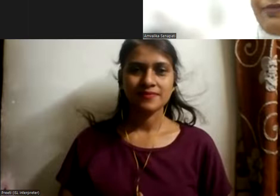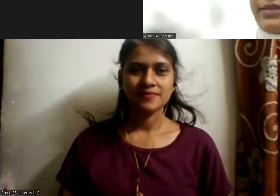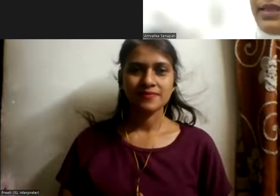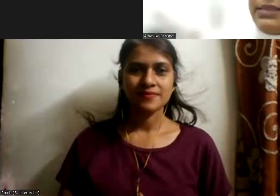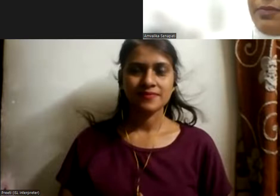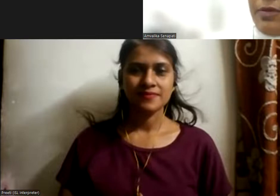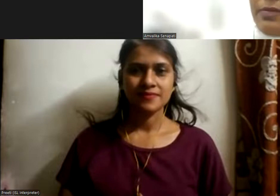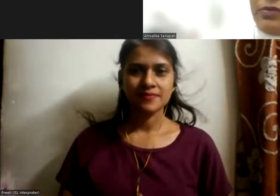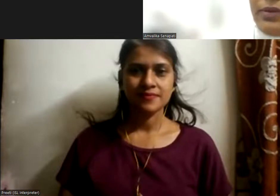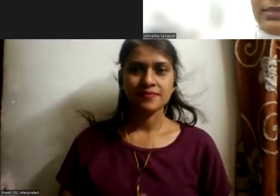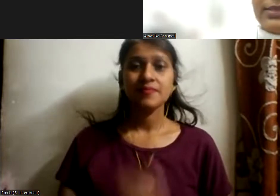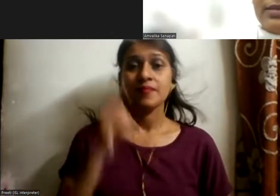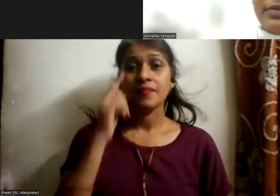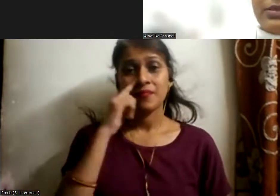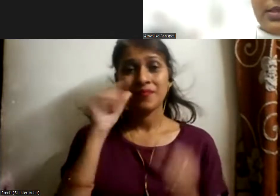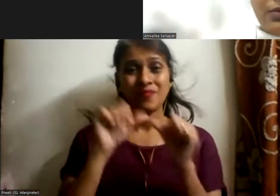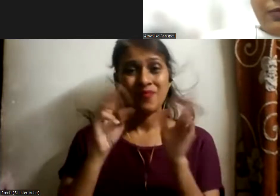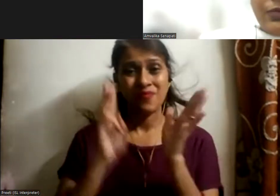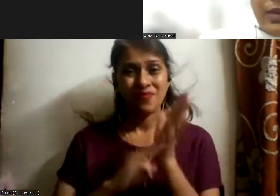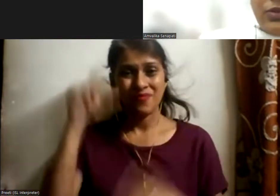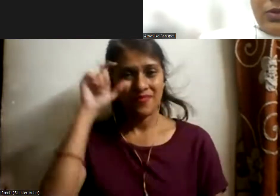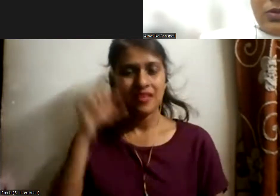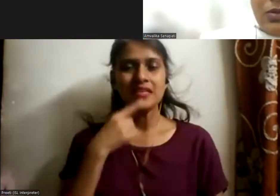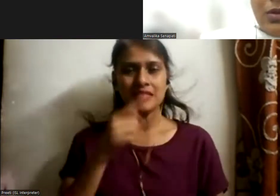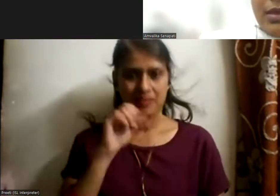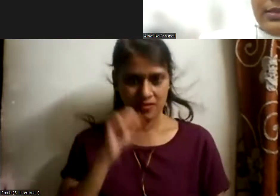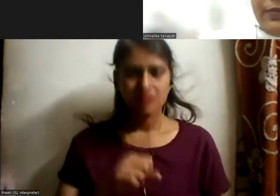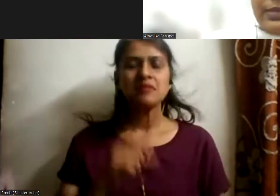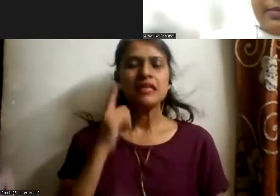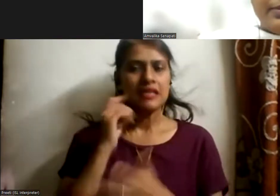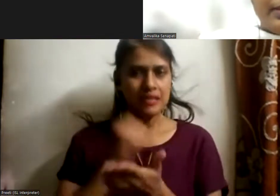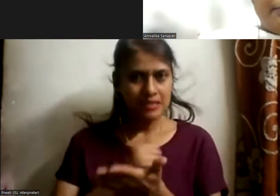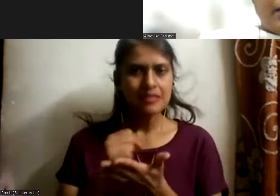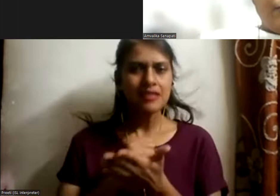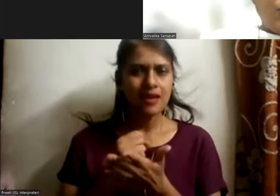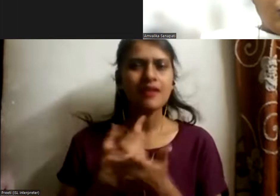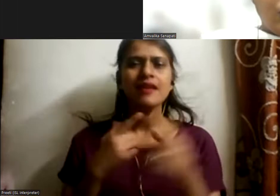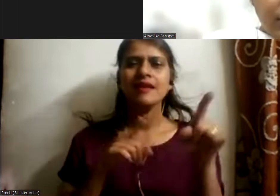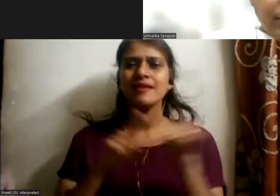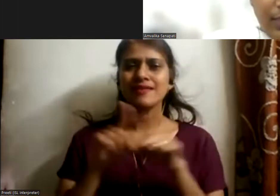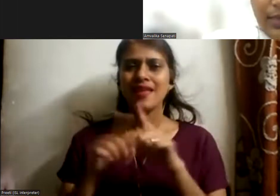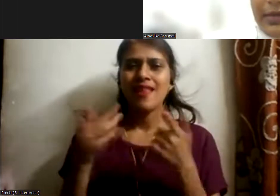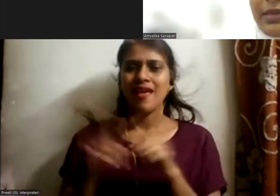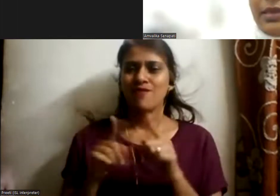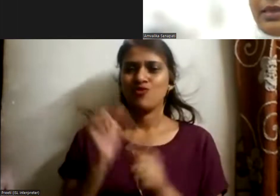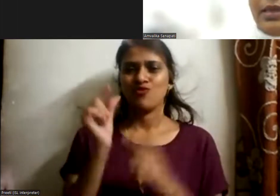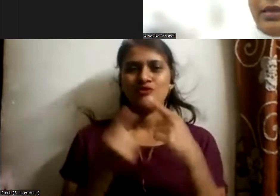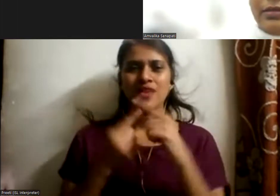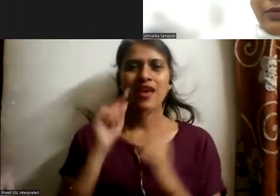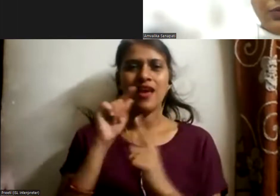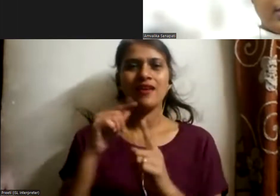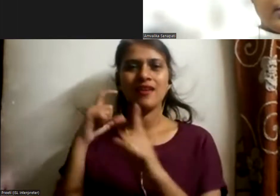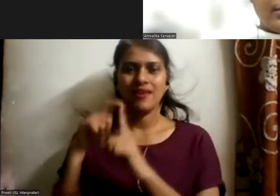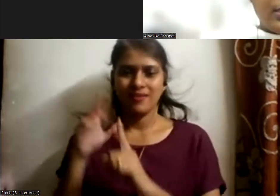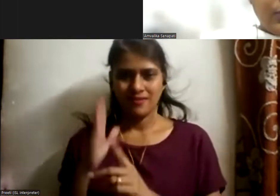And in fact, that is a problem to a large extent because now if you're trying to also, say, for example, apply for your UDITI,